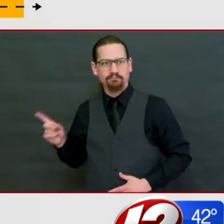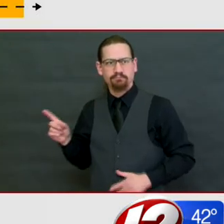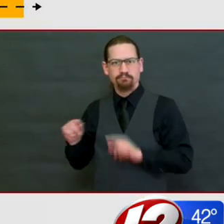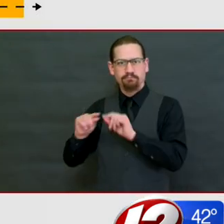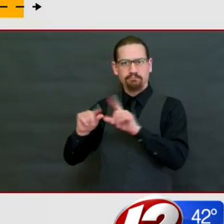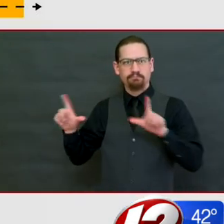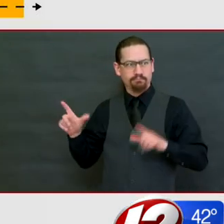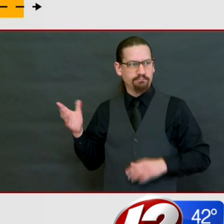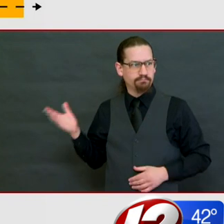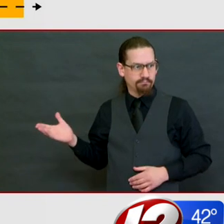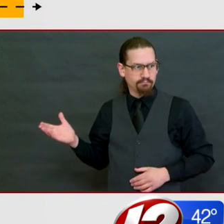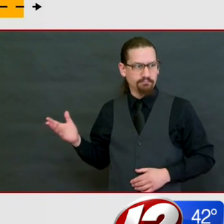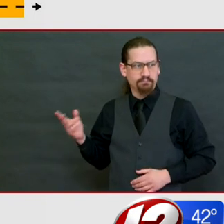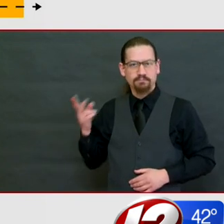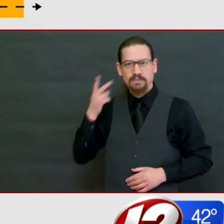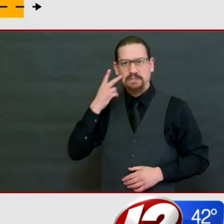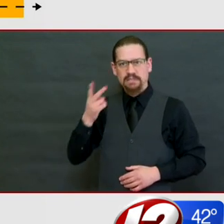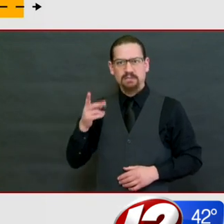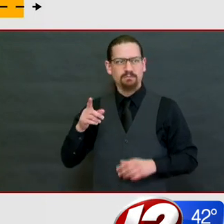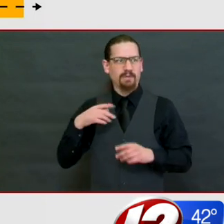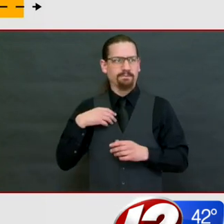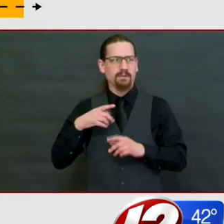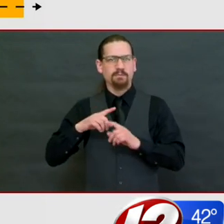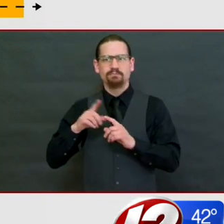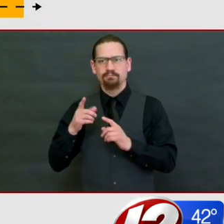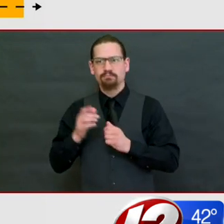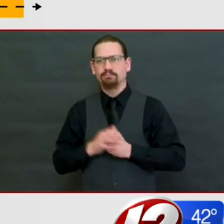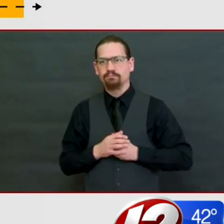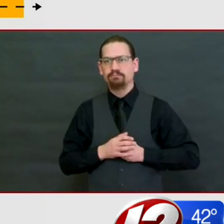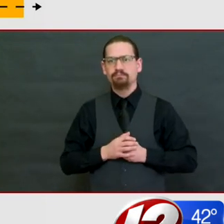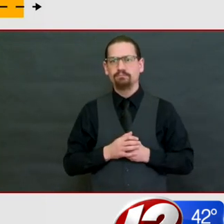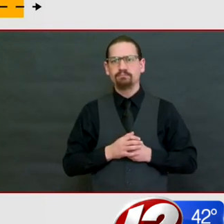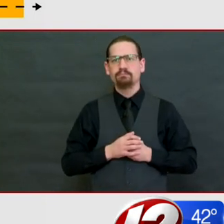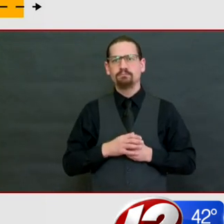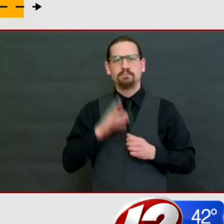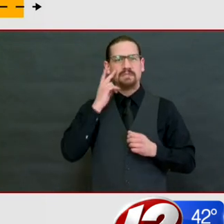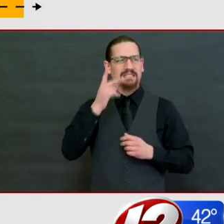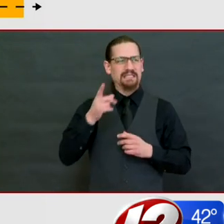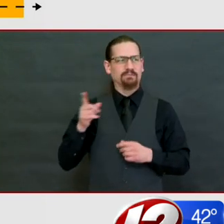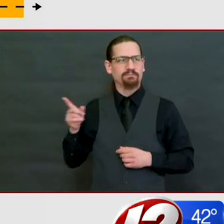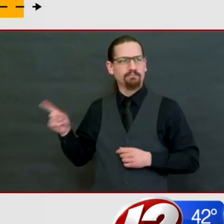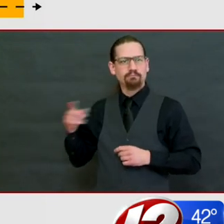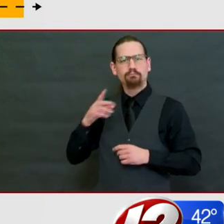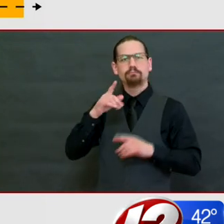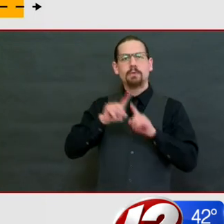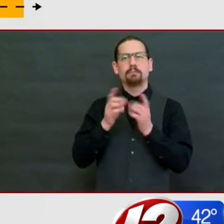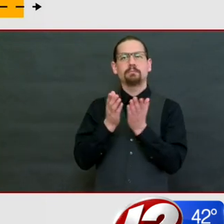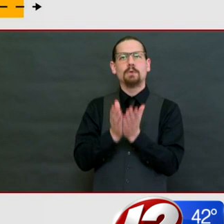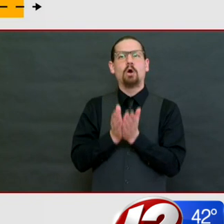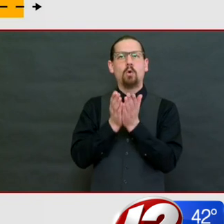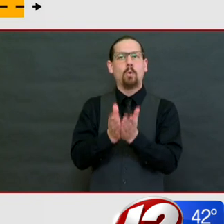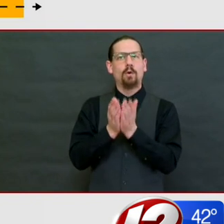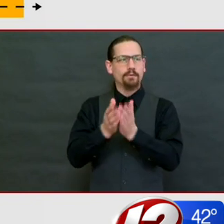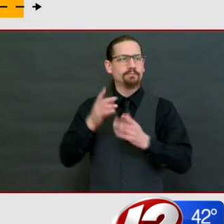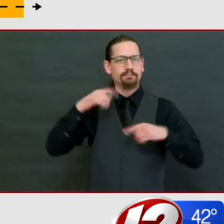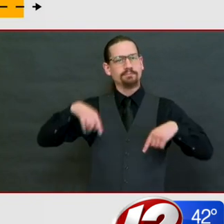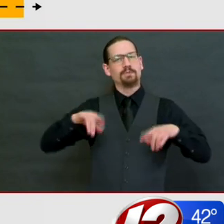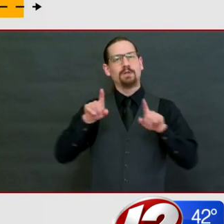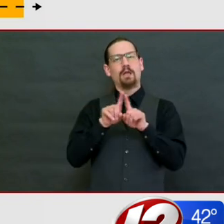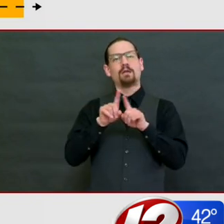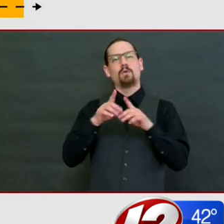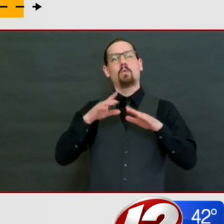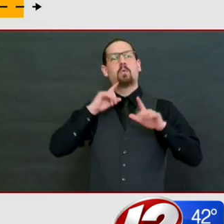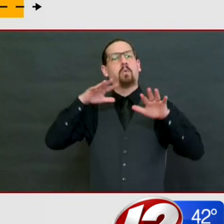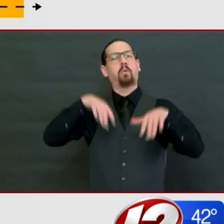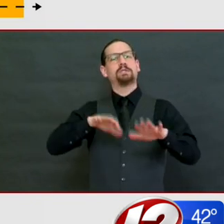it. We are, by the way, you'll notice a nautical theme. We're the ocean state, so we're trying to go with the